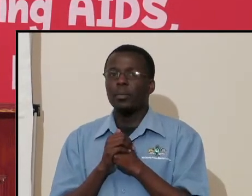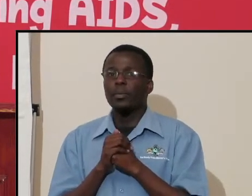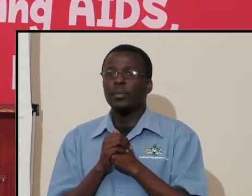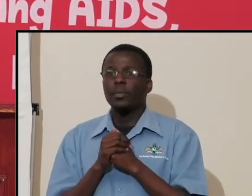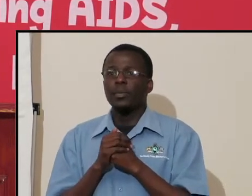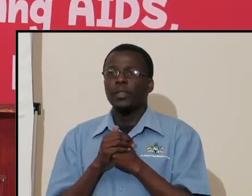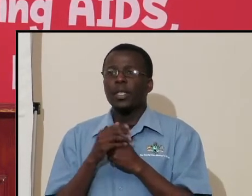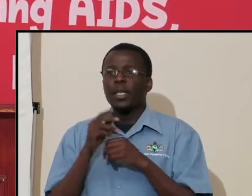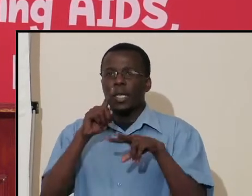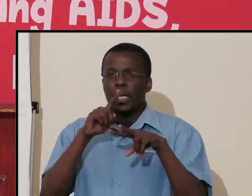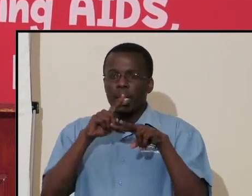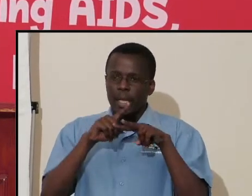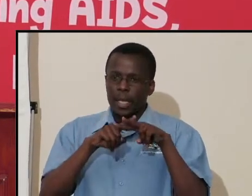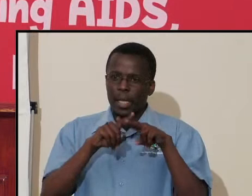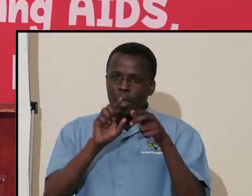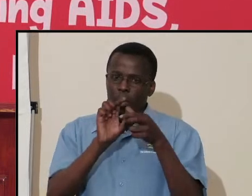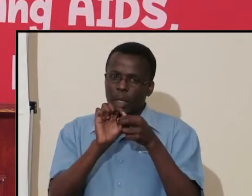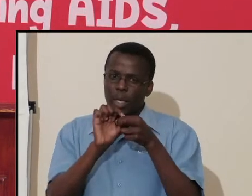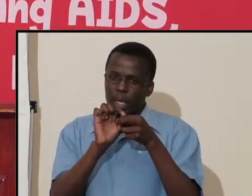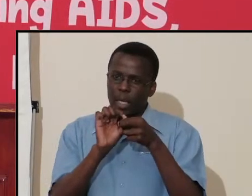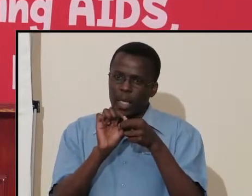of Nature,